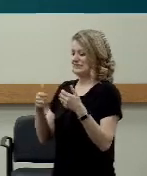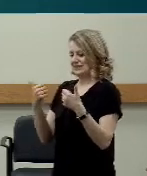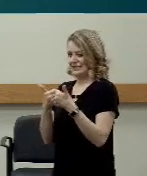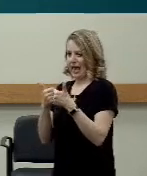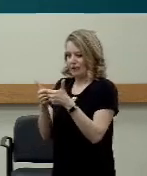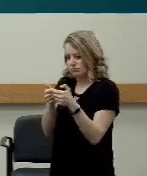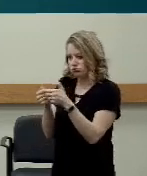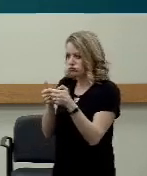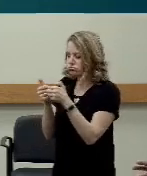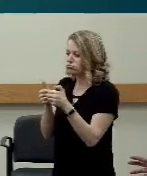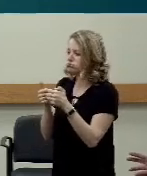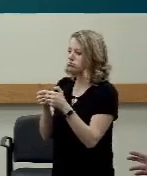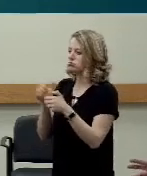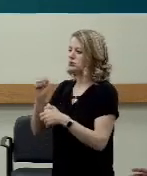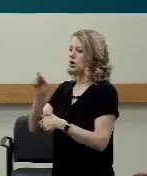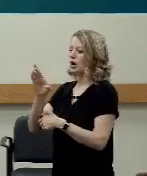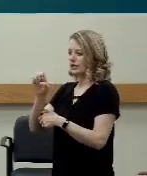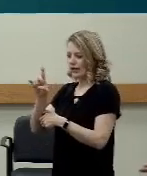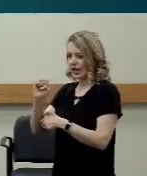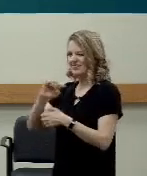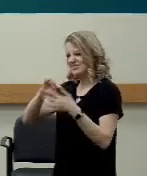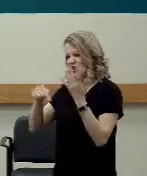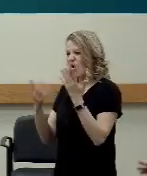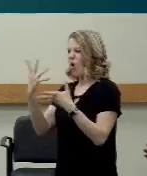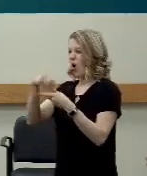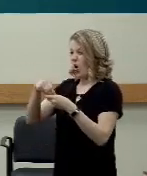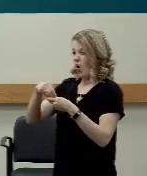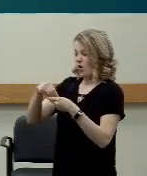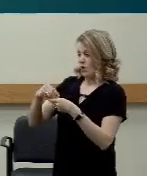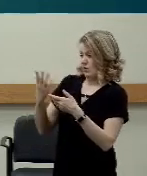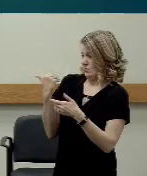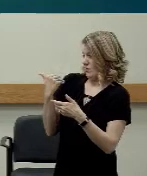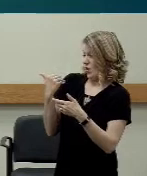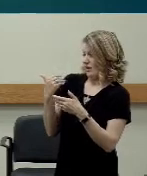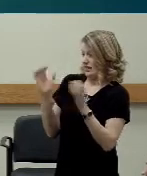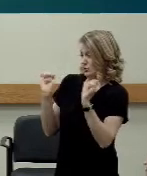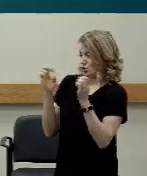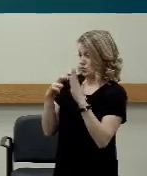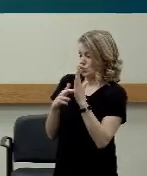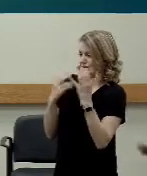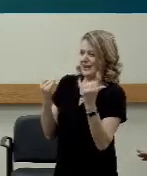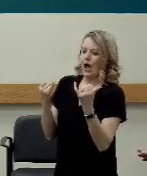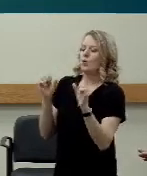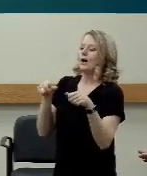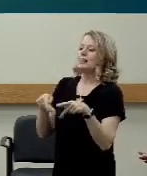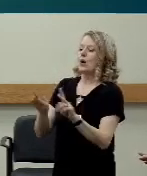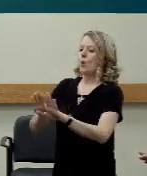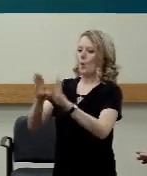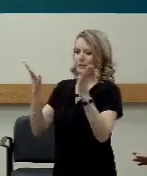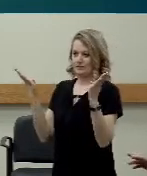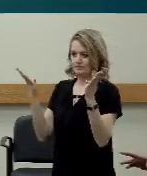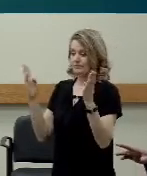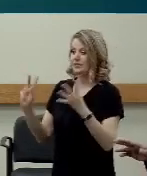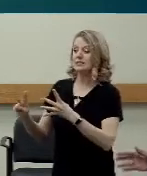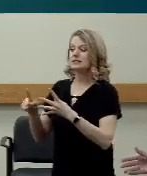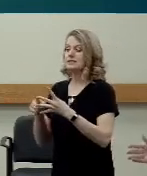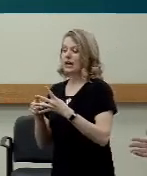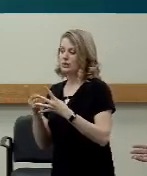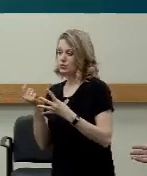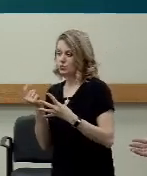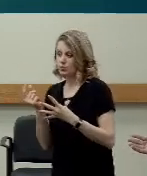arcades, and all of those described in the ordinance, no longer will they be closed. Now the second step then is